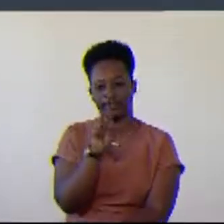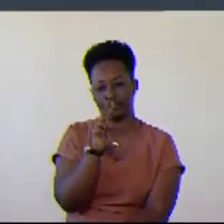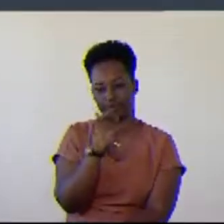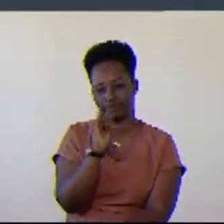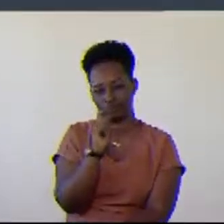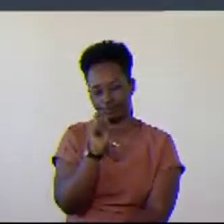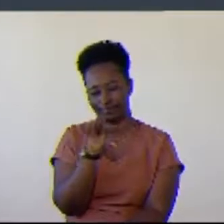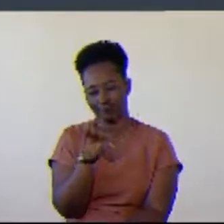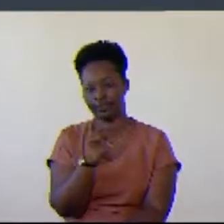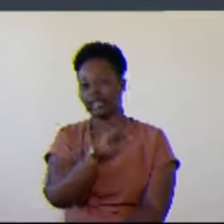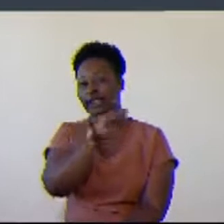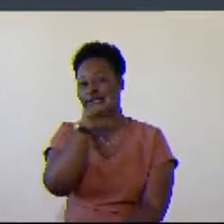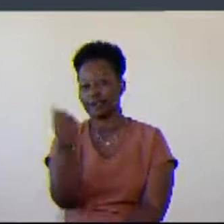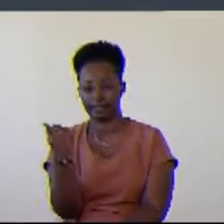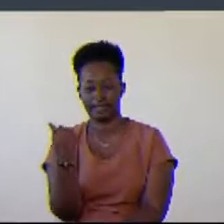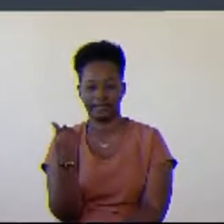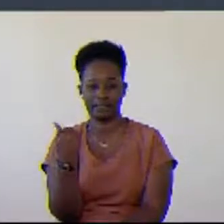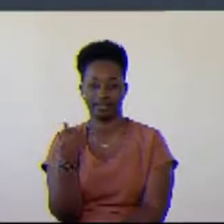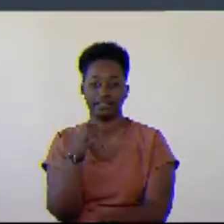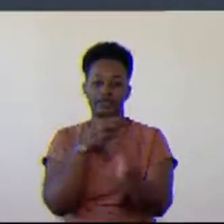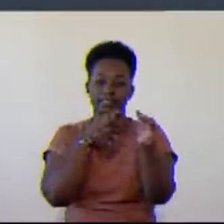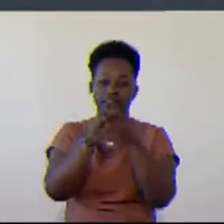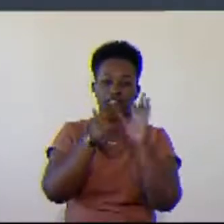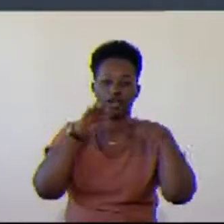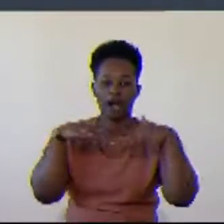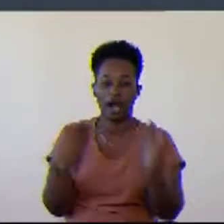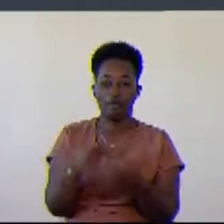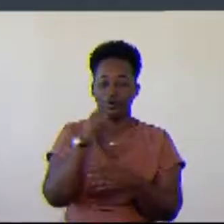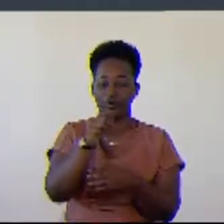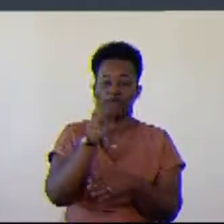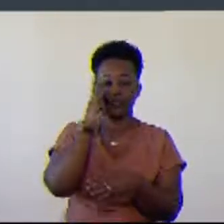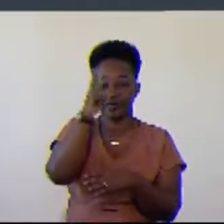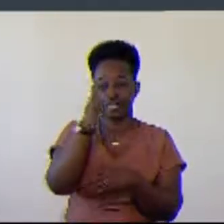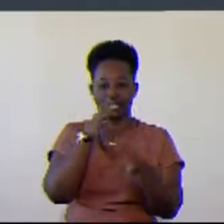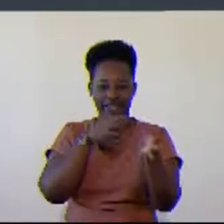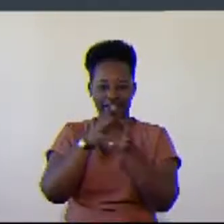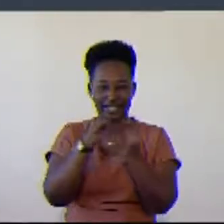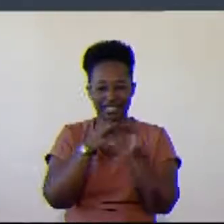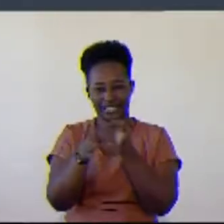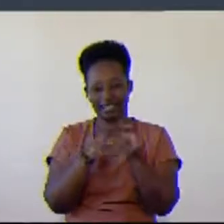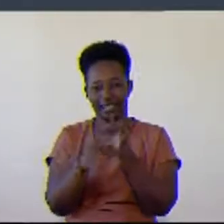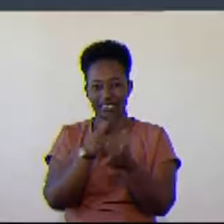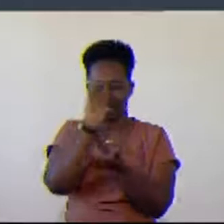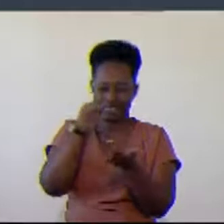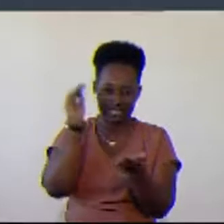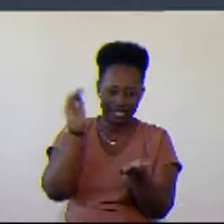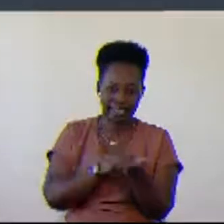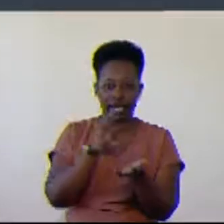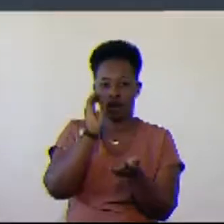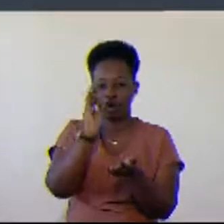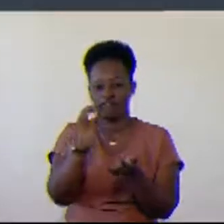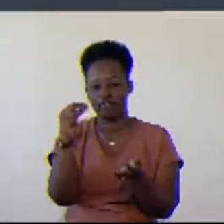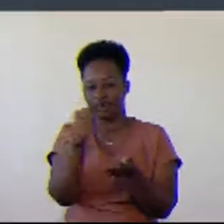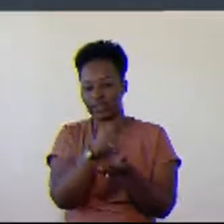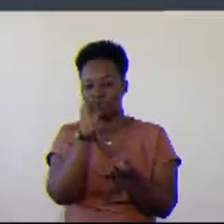Then another one will be, describe how you would experimentally Determine the center of gravity